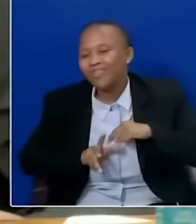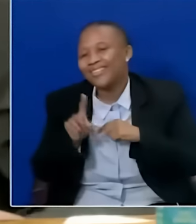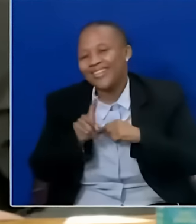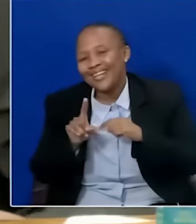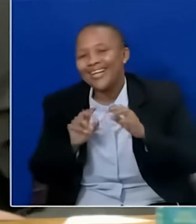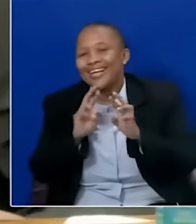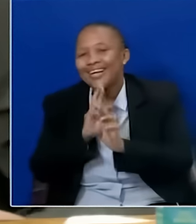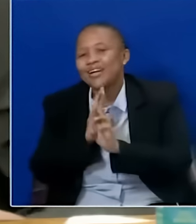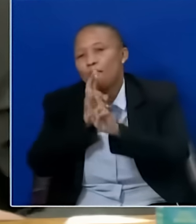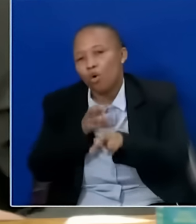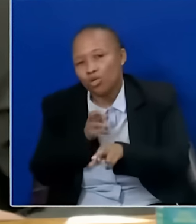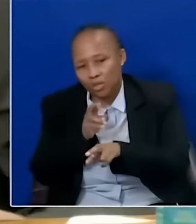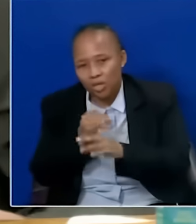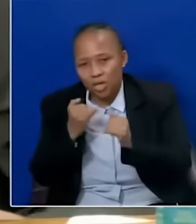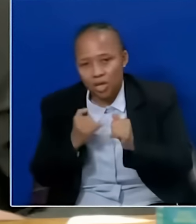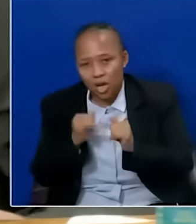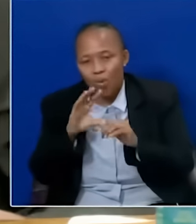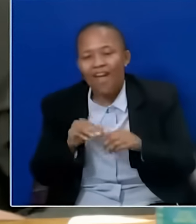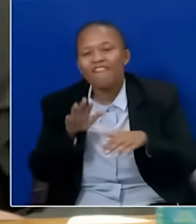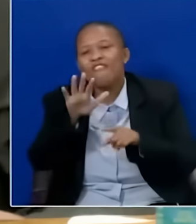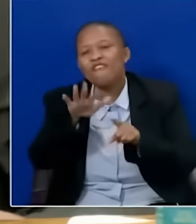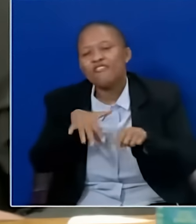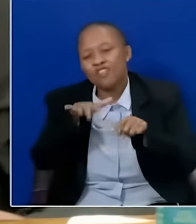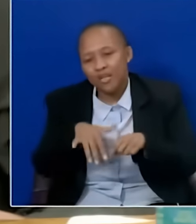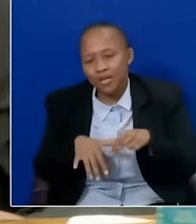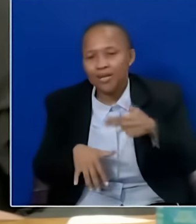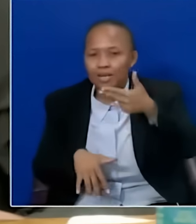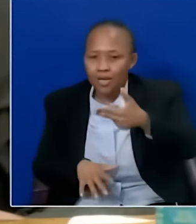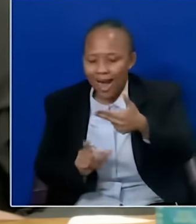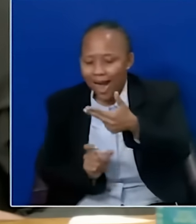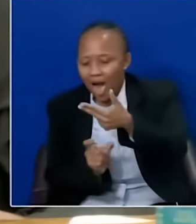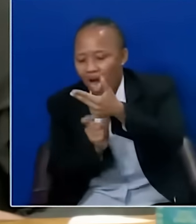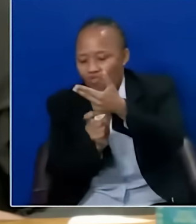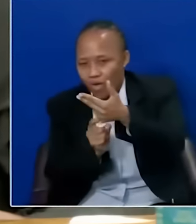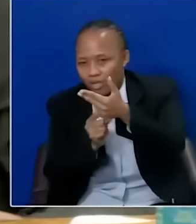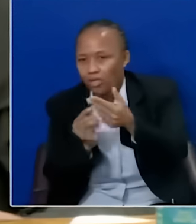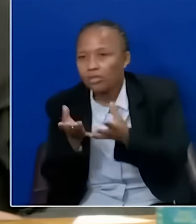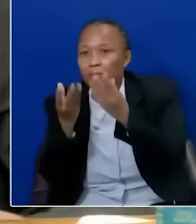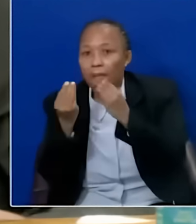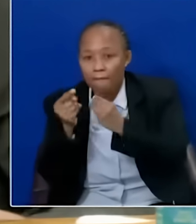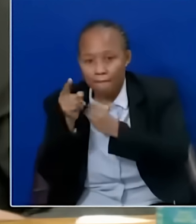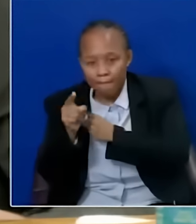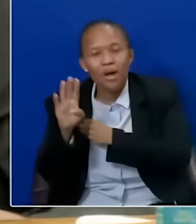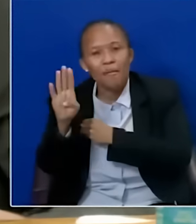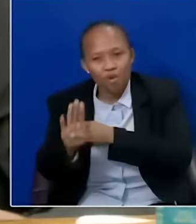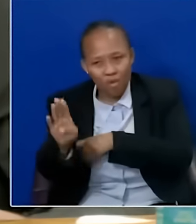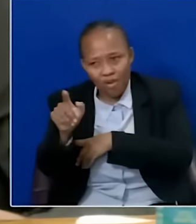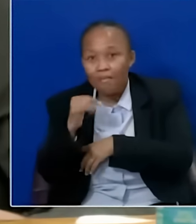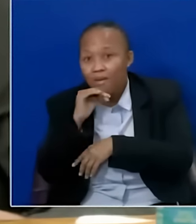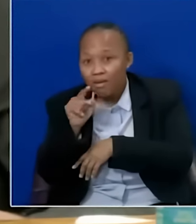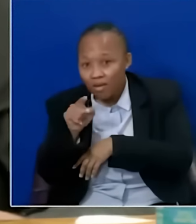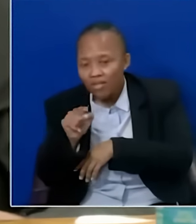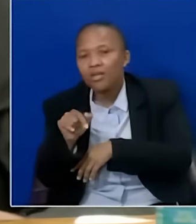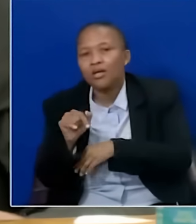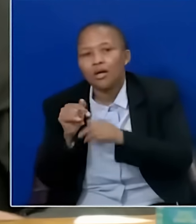the 15 cartridge cases that were found in Bramley, which wasn't the crime scene of the murder, were fired in the AK-47